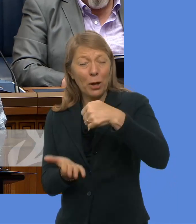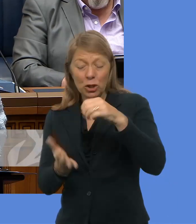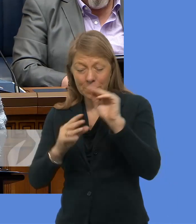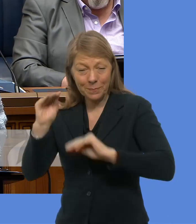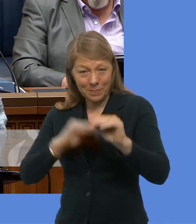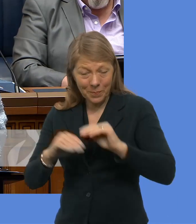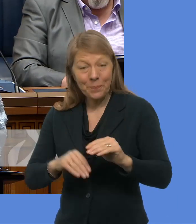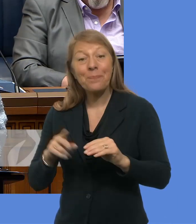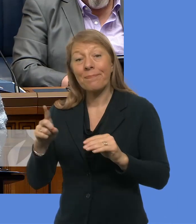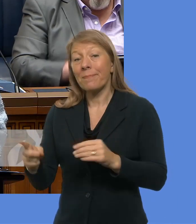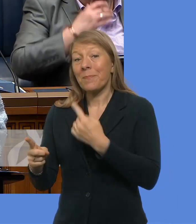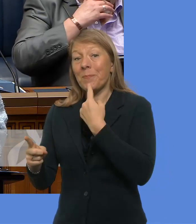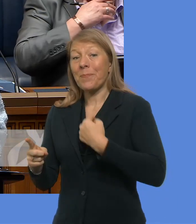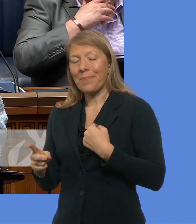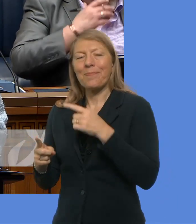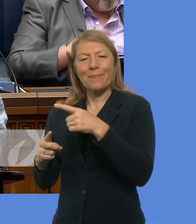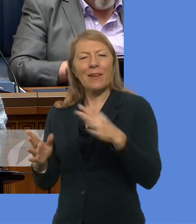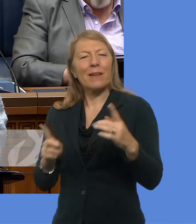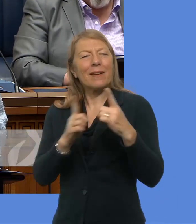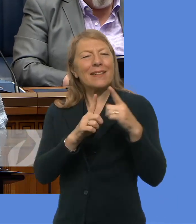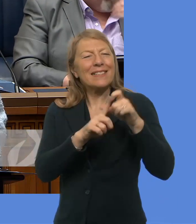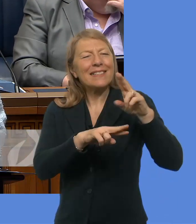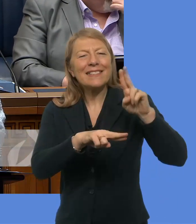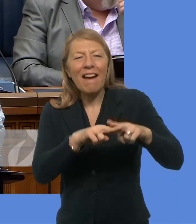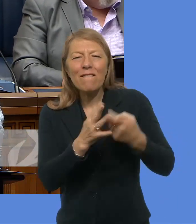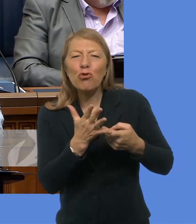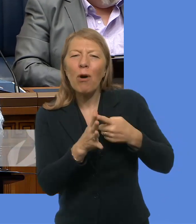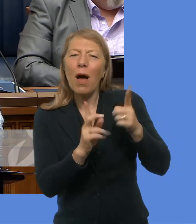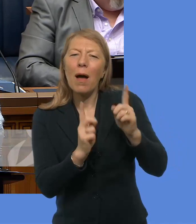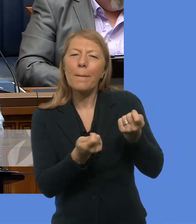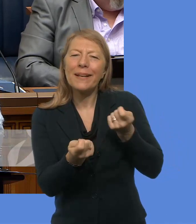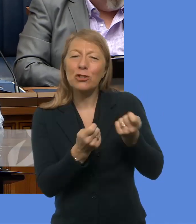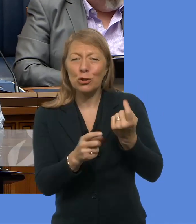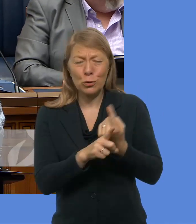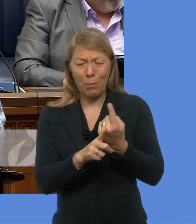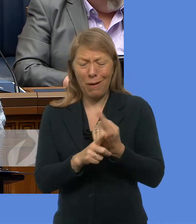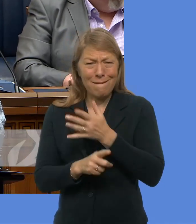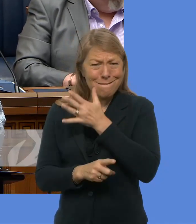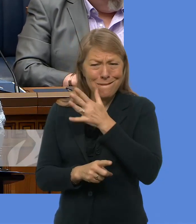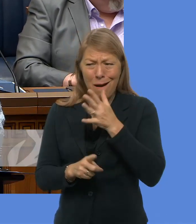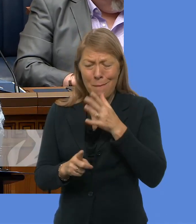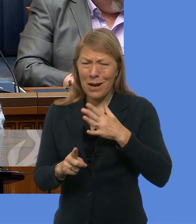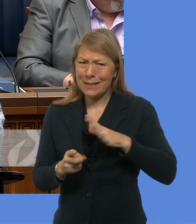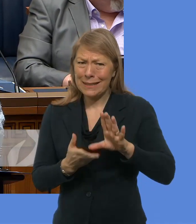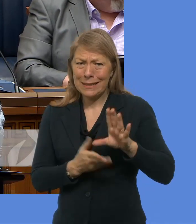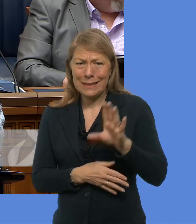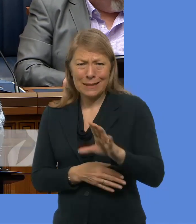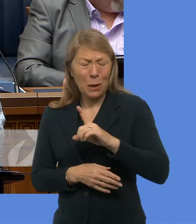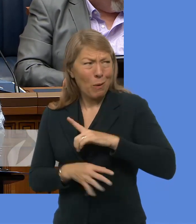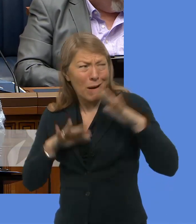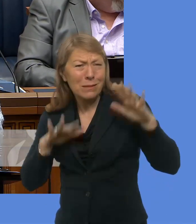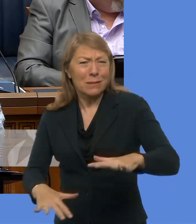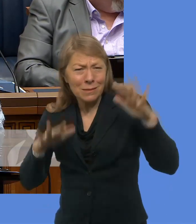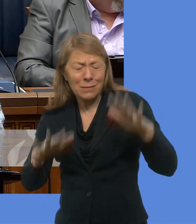Minister seeking a meeting around the need for short-term financial support for farmers and growers in light of the ongoing wet weather